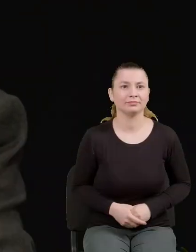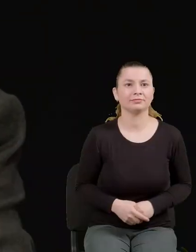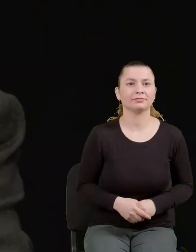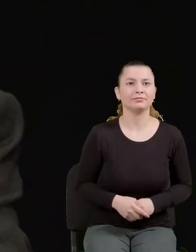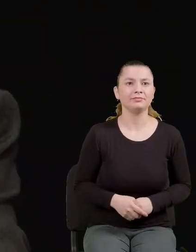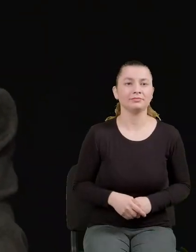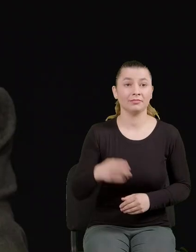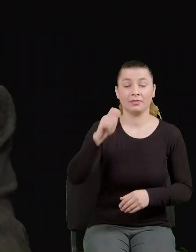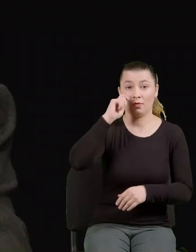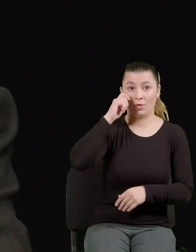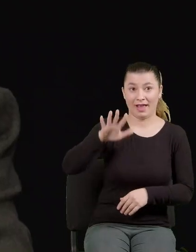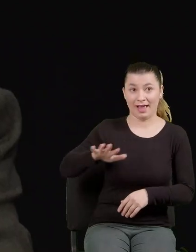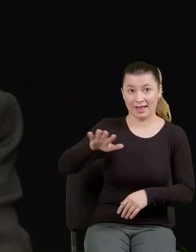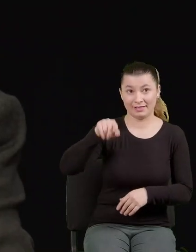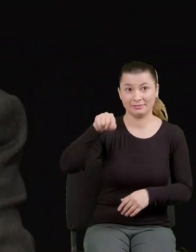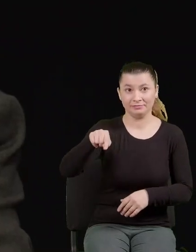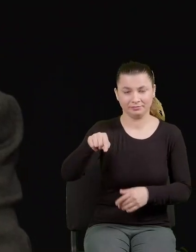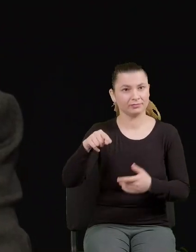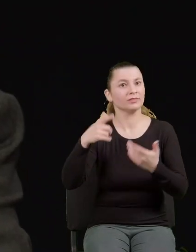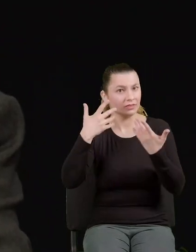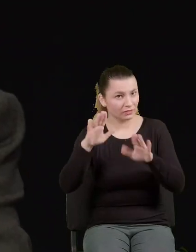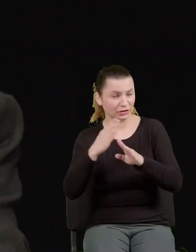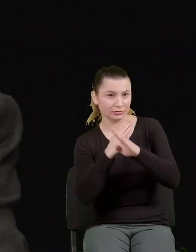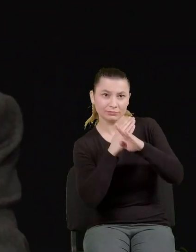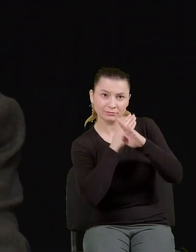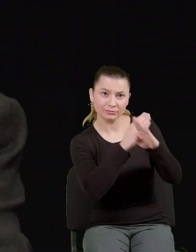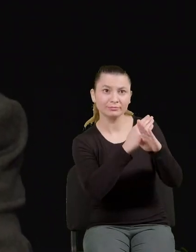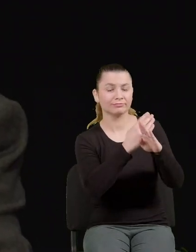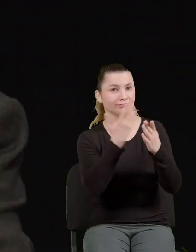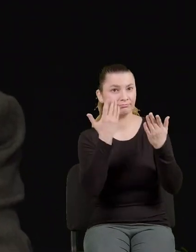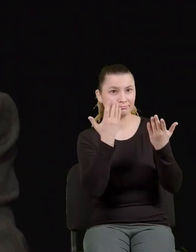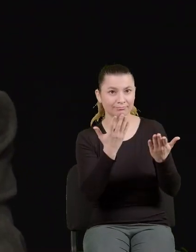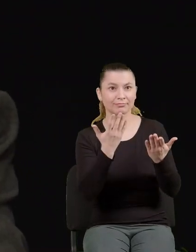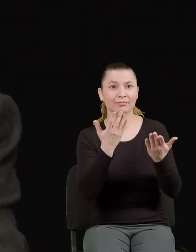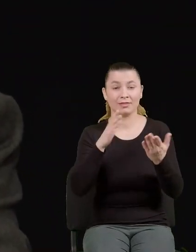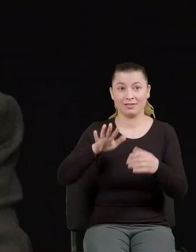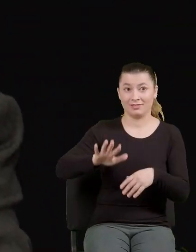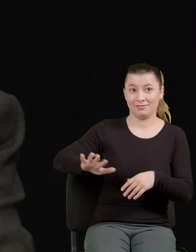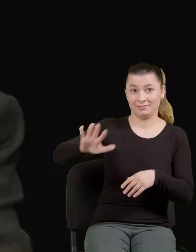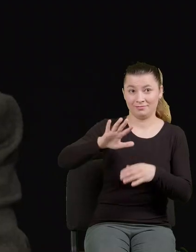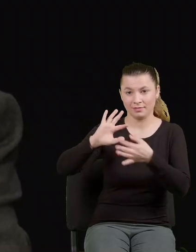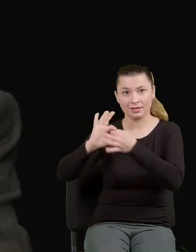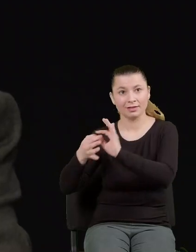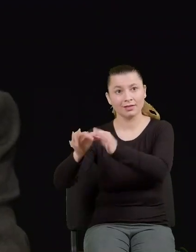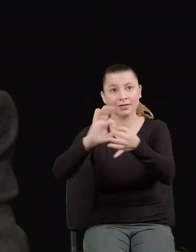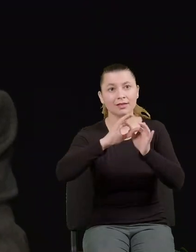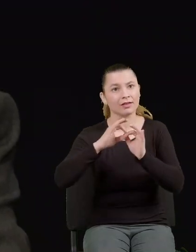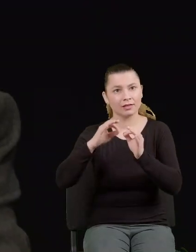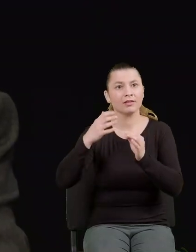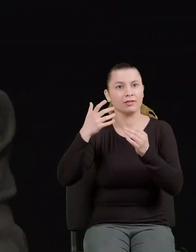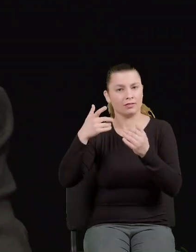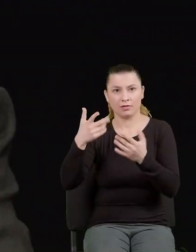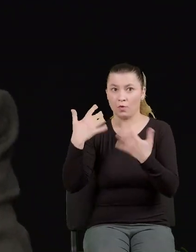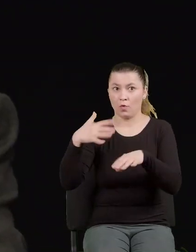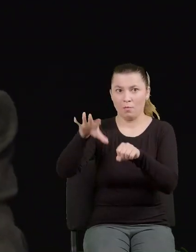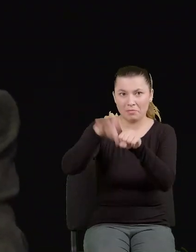it's heavily damaged, you know, because of the resilience of it in the fact that it's quite manual system, that it's actually they're able